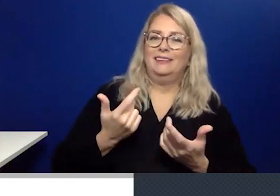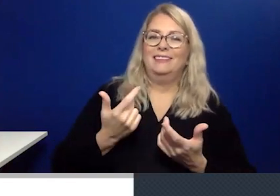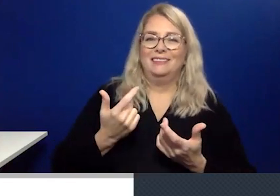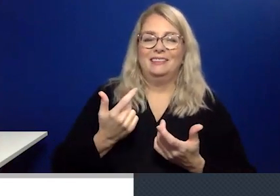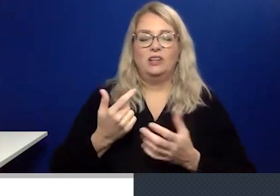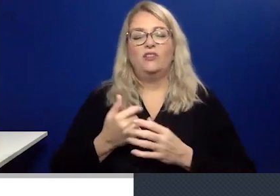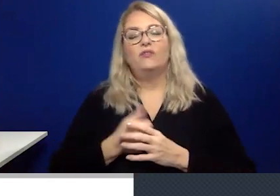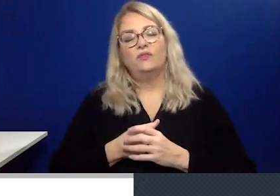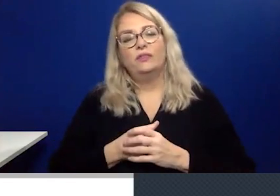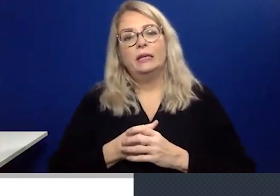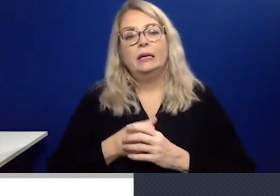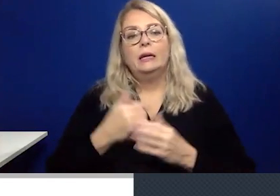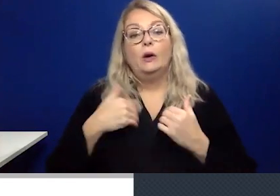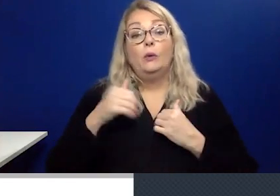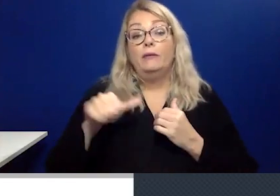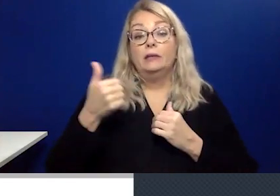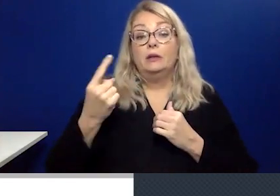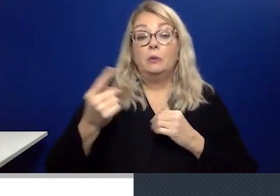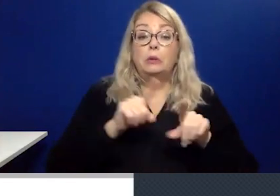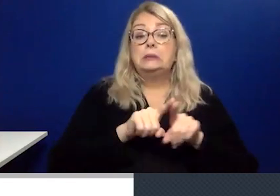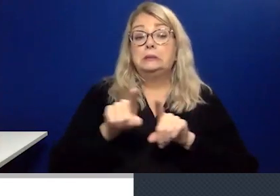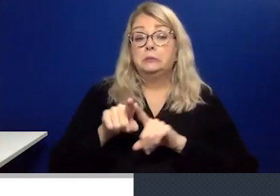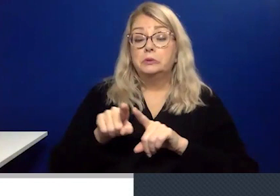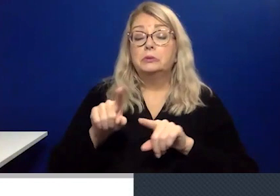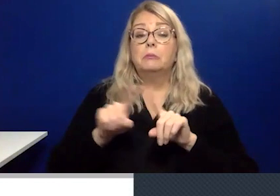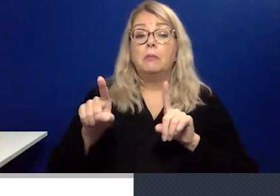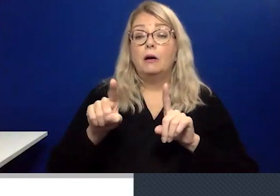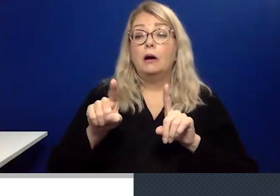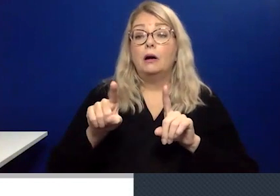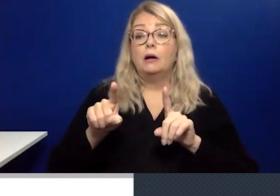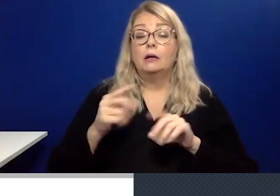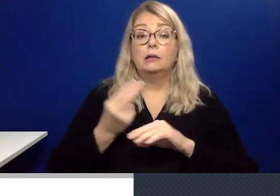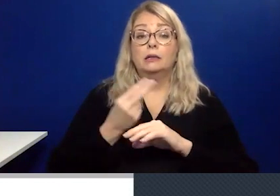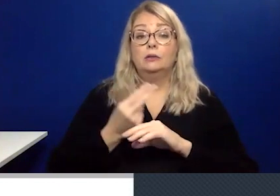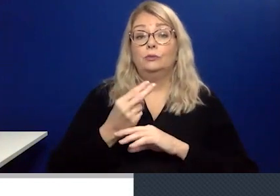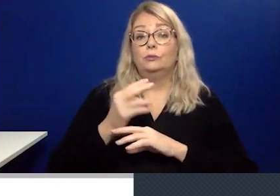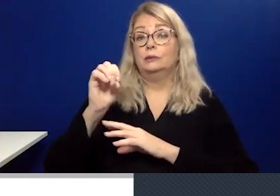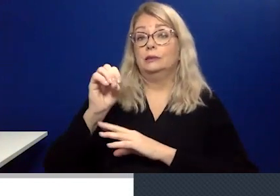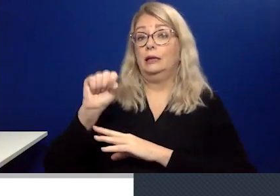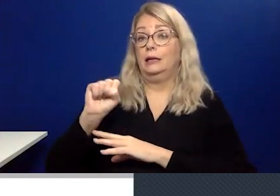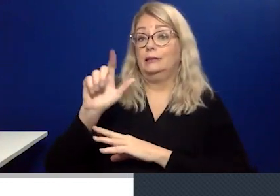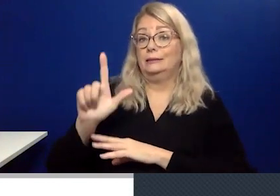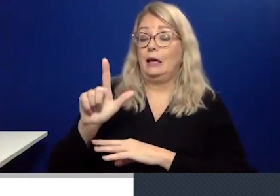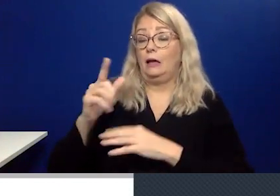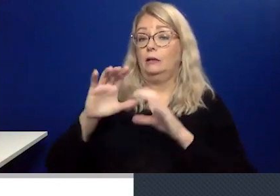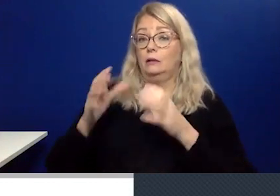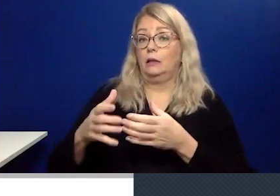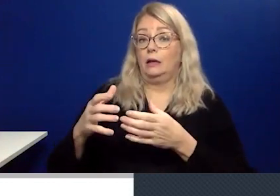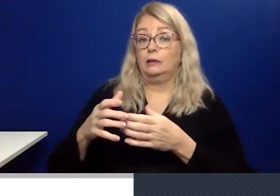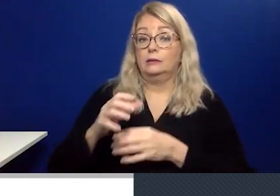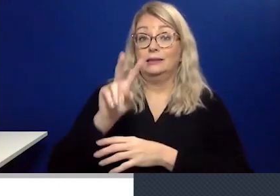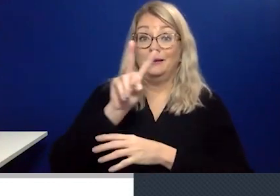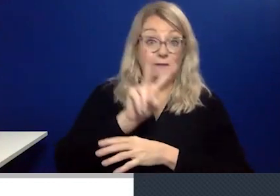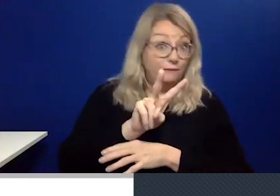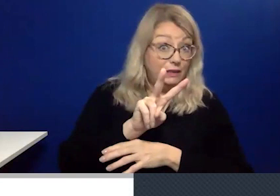have another one that's pretty similar, except that it integrates an ESL class. So if you ever see VESL, that